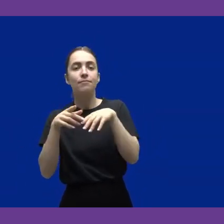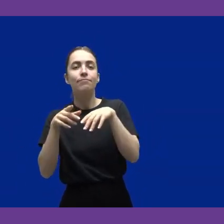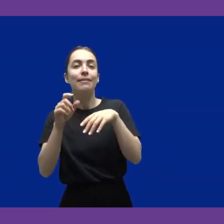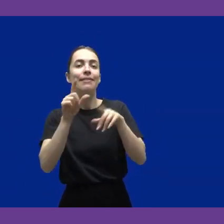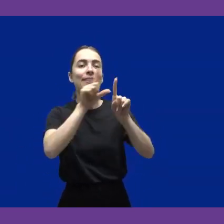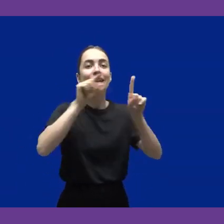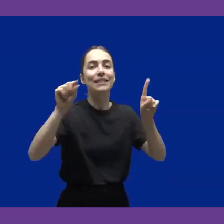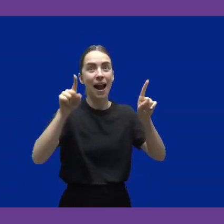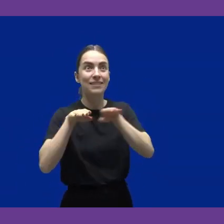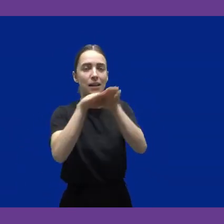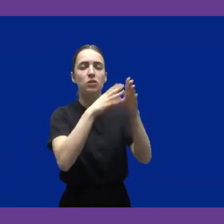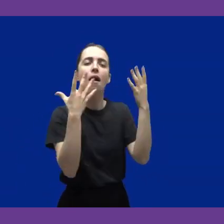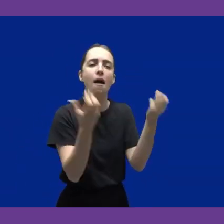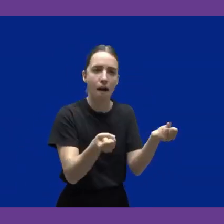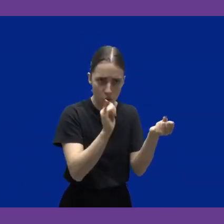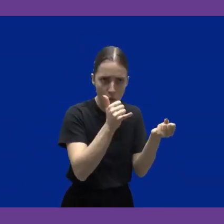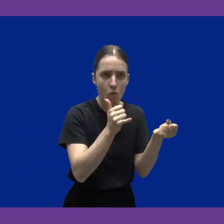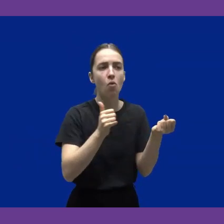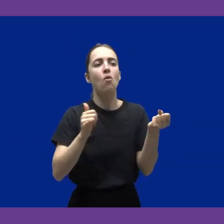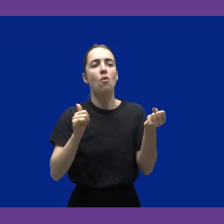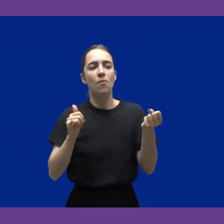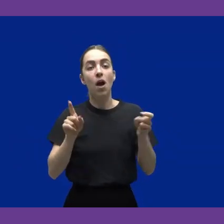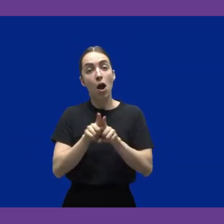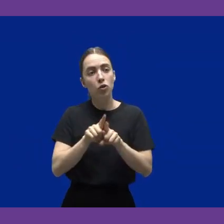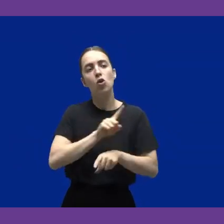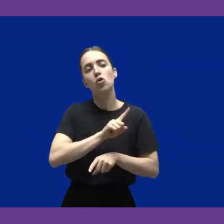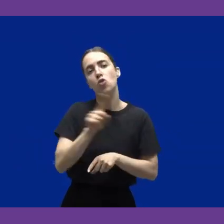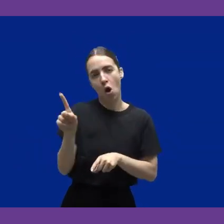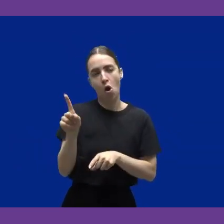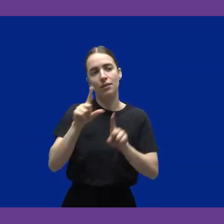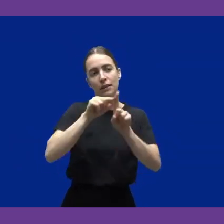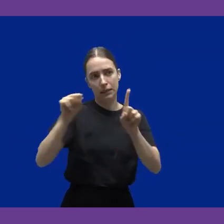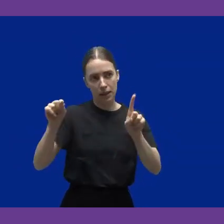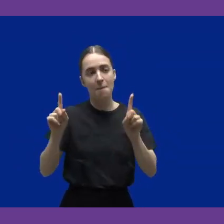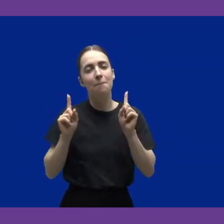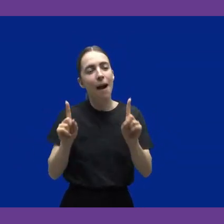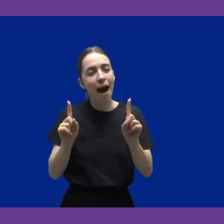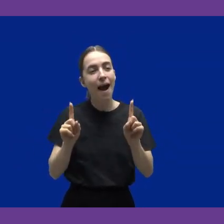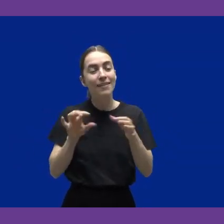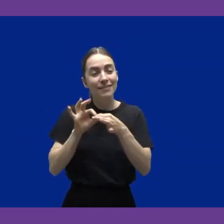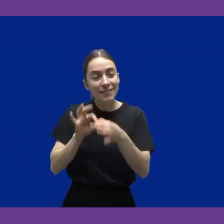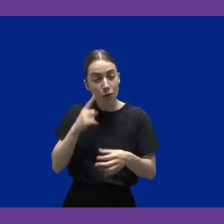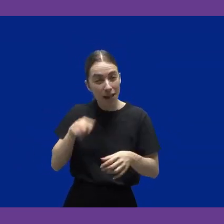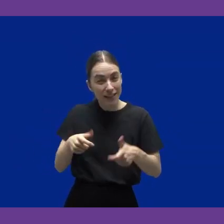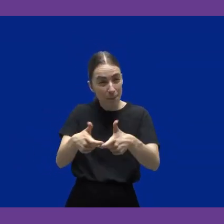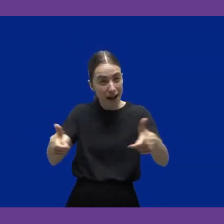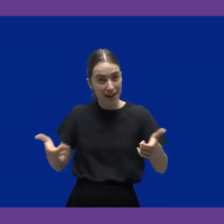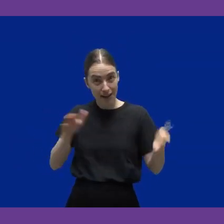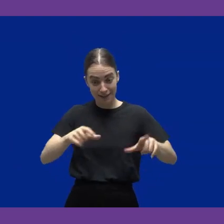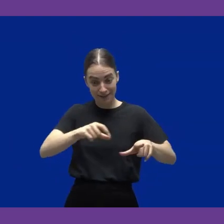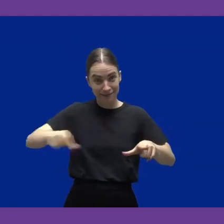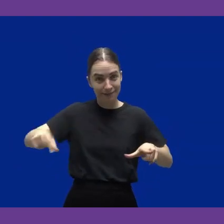Thank you very much. We then have a comment on the WCAG 2 version about